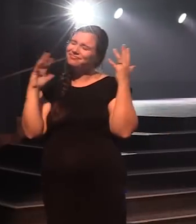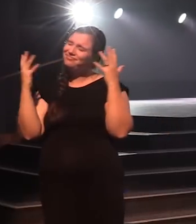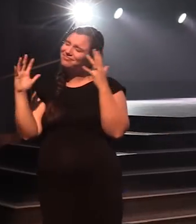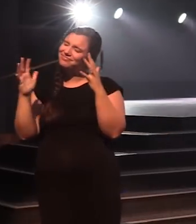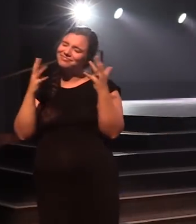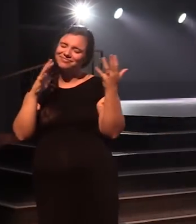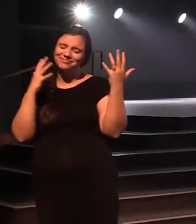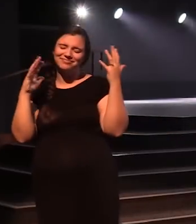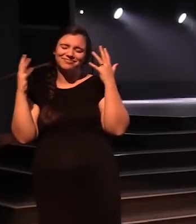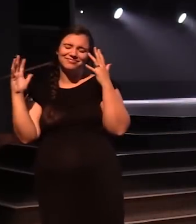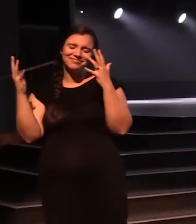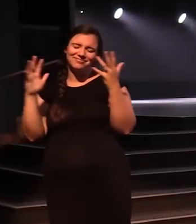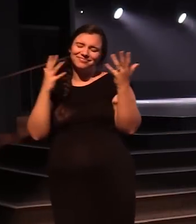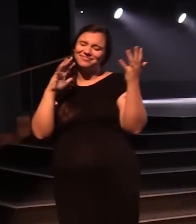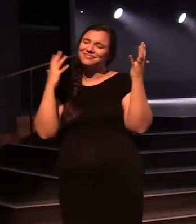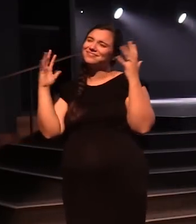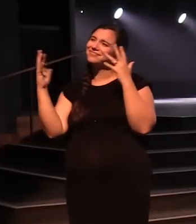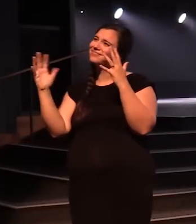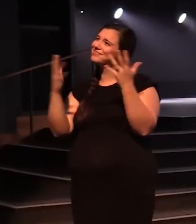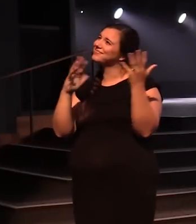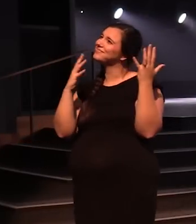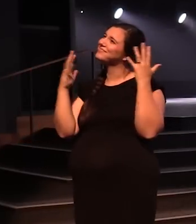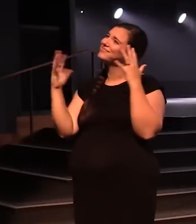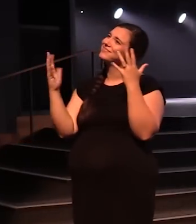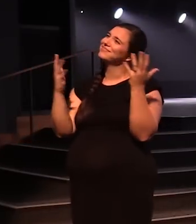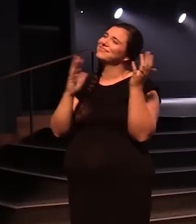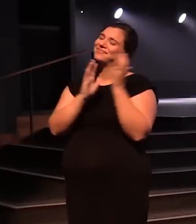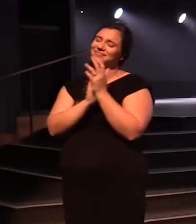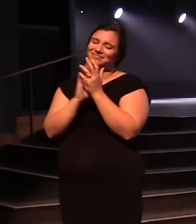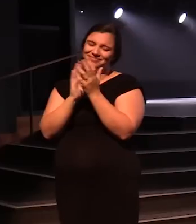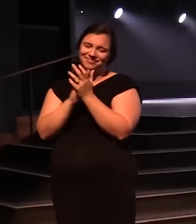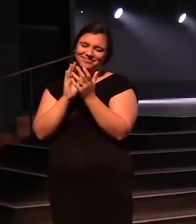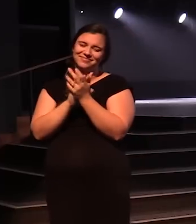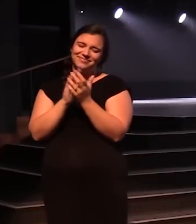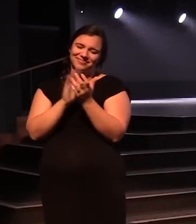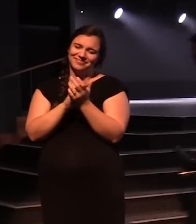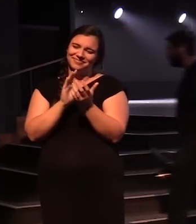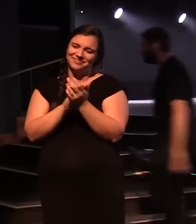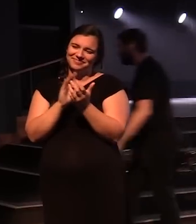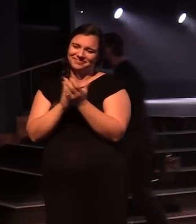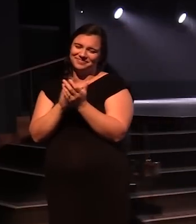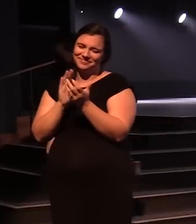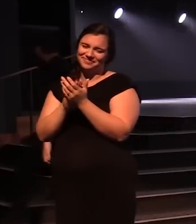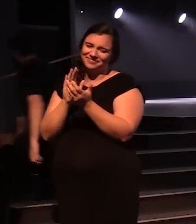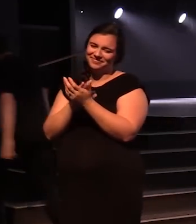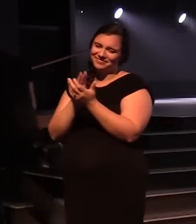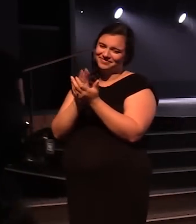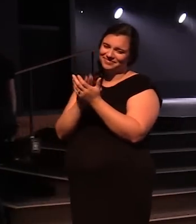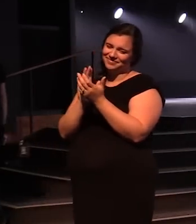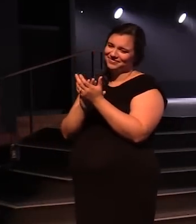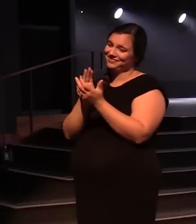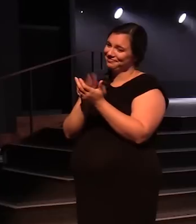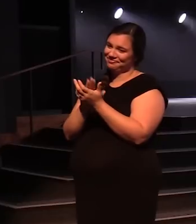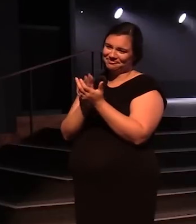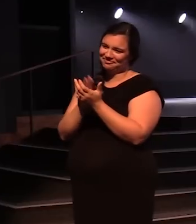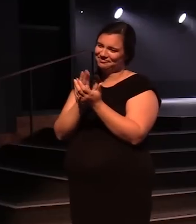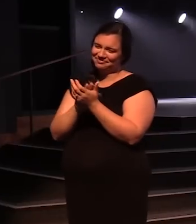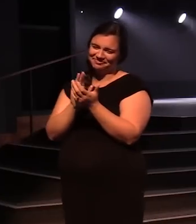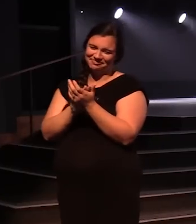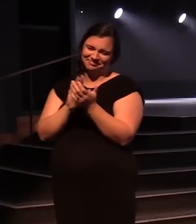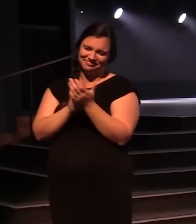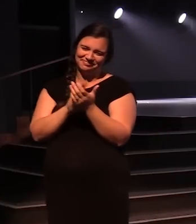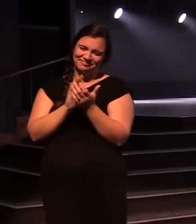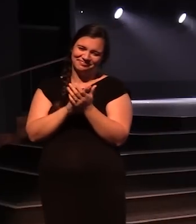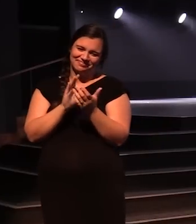thank you. We give you all the praise. You're worthy of all the praise. We bless your name in